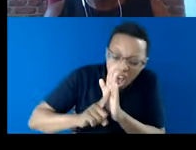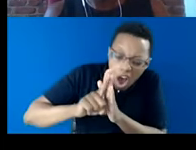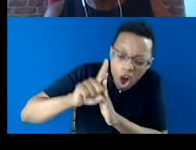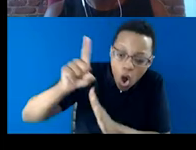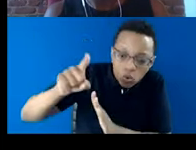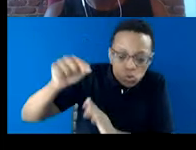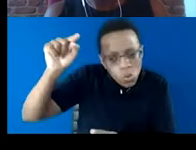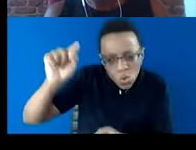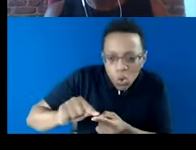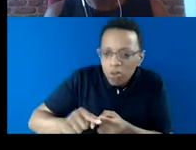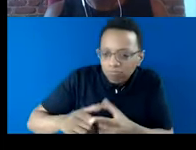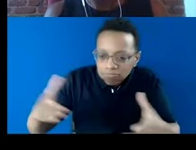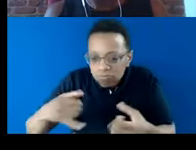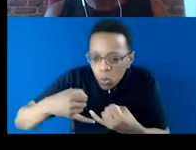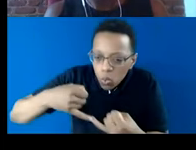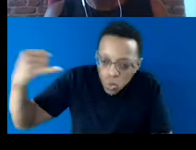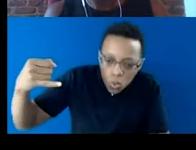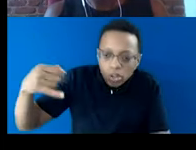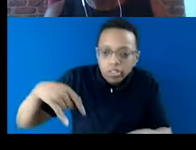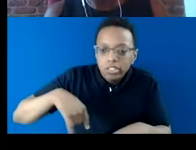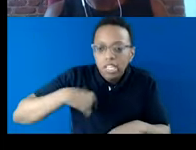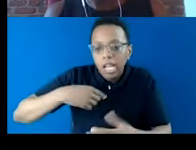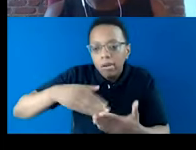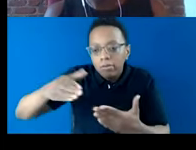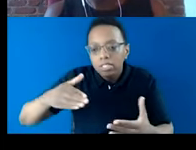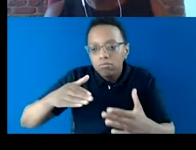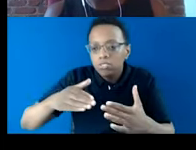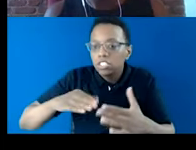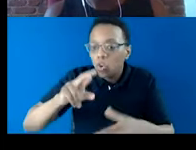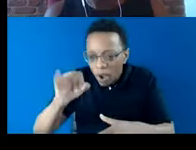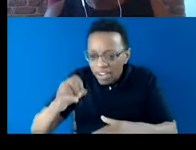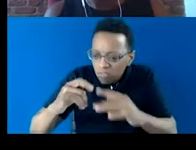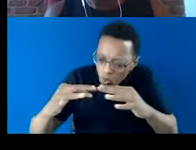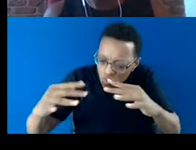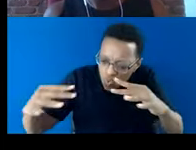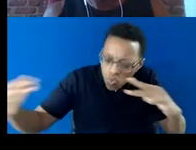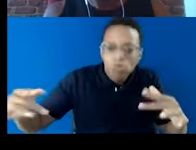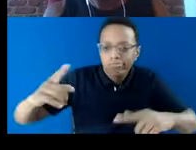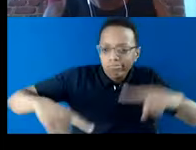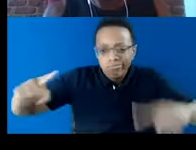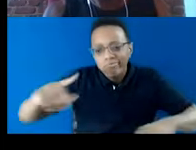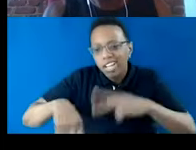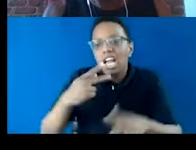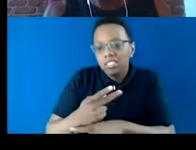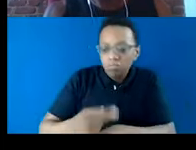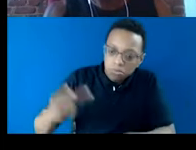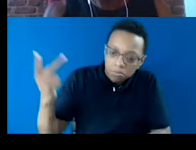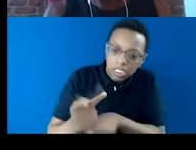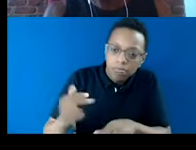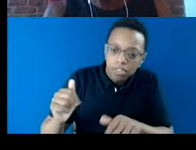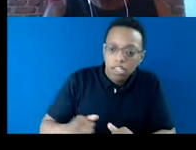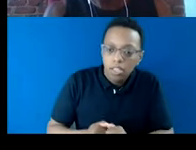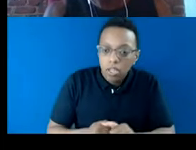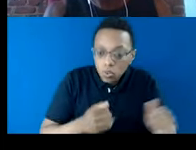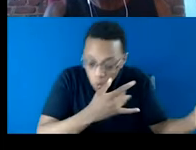like a bottle brush or looks all punked out. It's diverse. And that's how we can keep it, because when a wind comes through, it